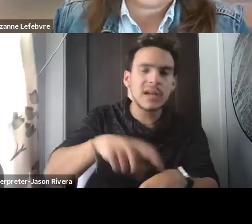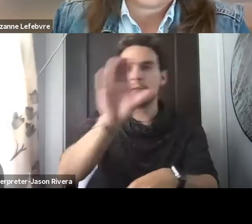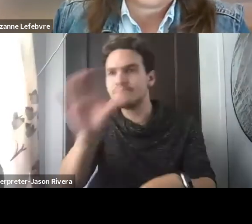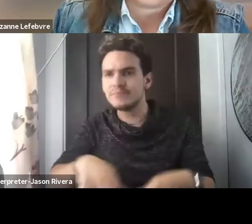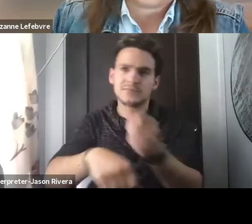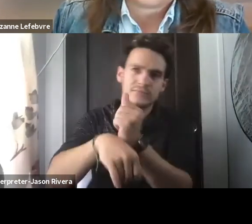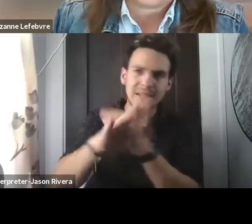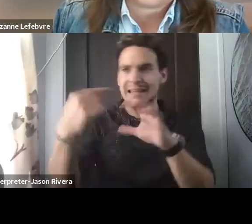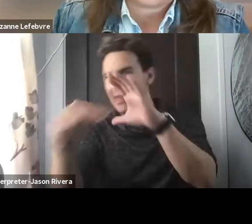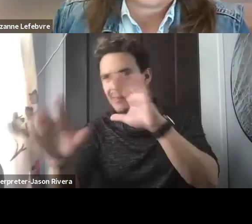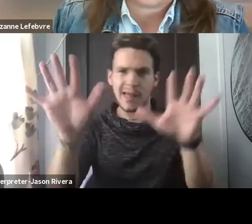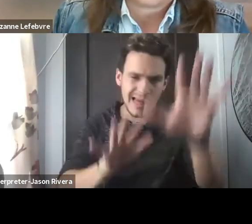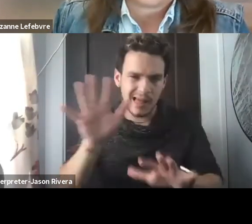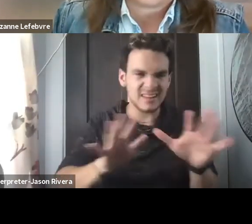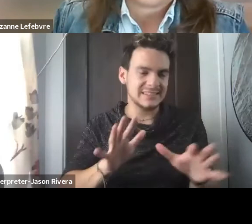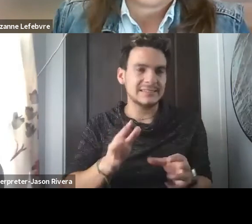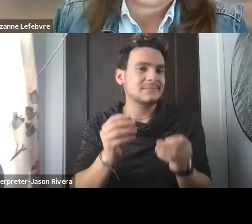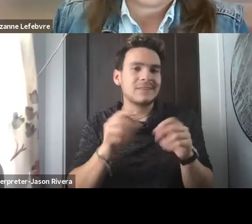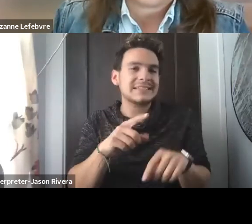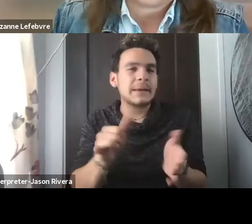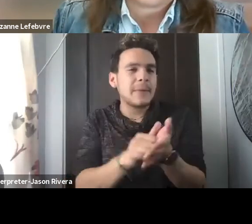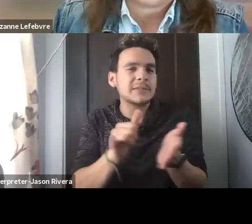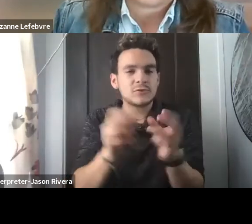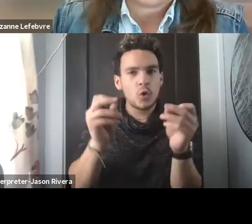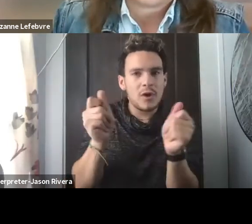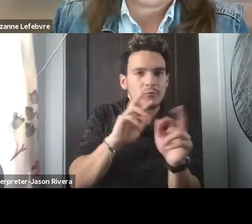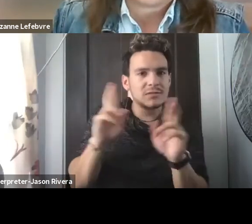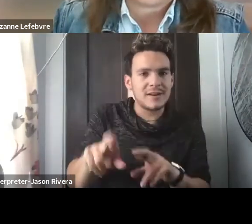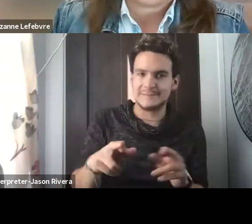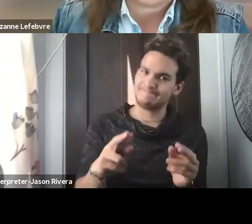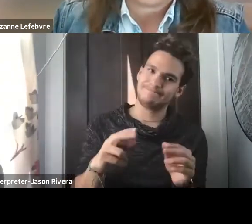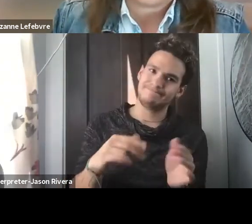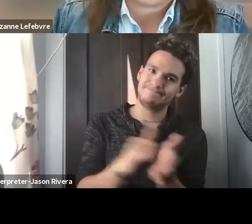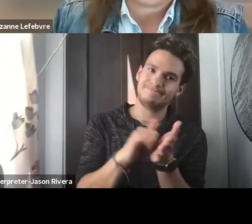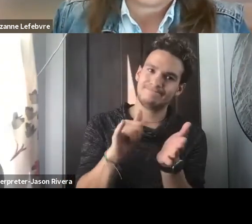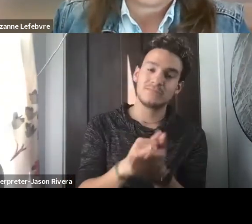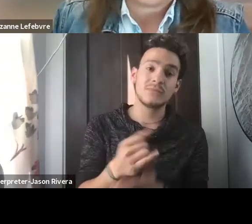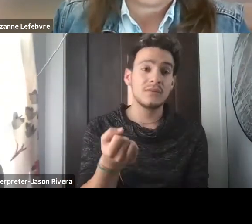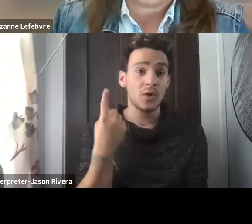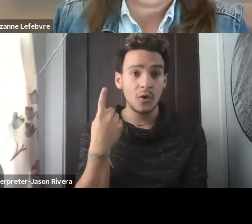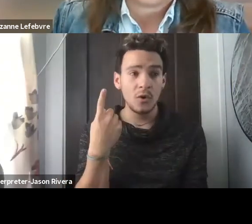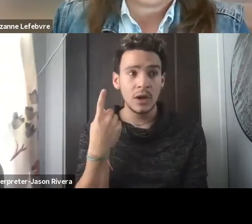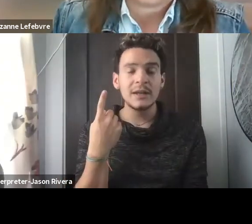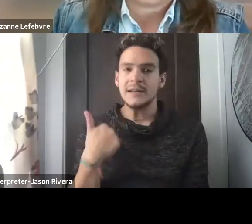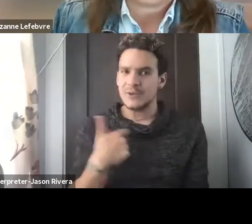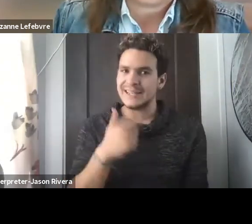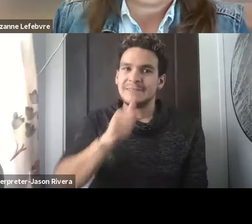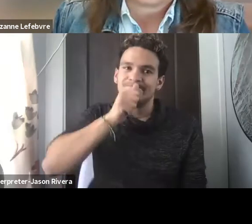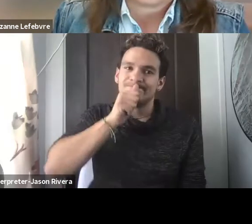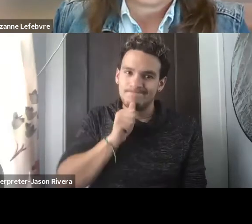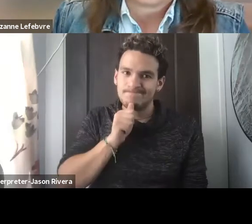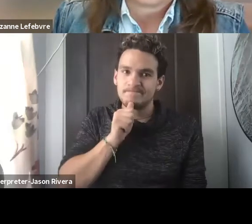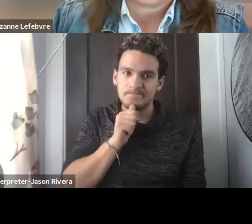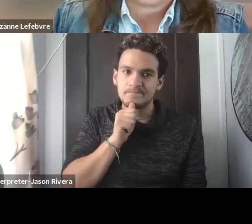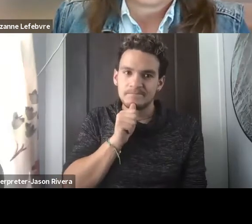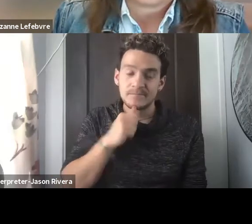people are thinking in a very quick response. So, yeah, we have to be patient, and we're